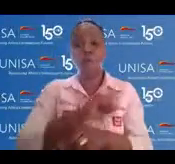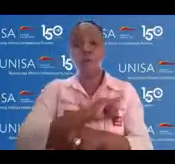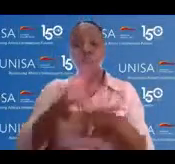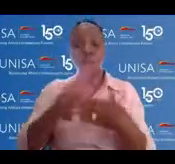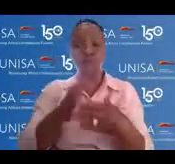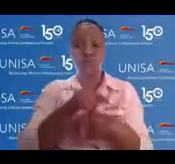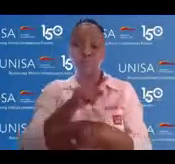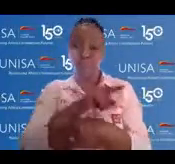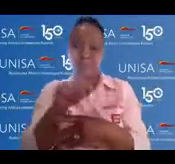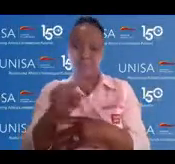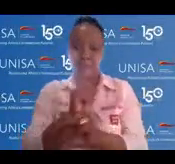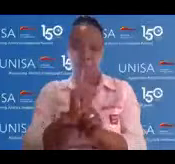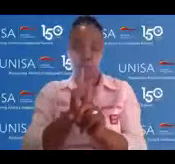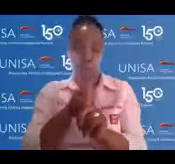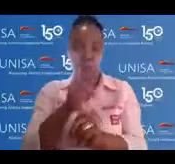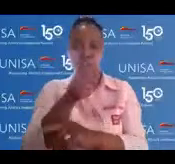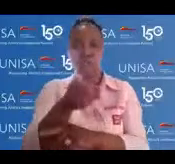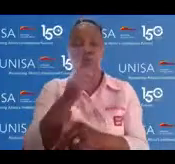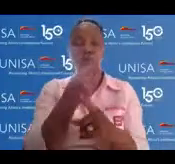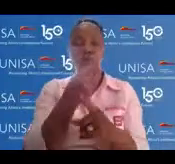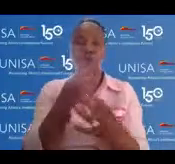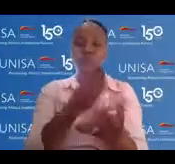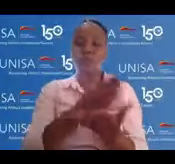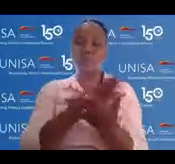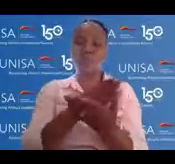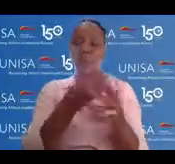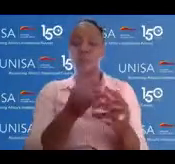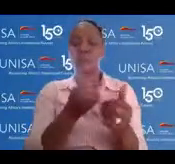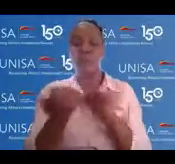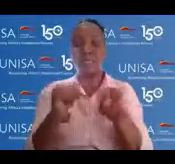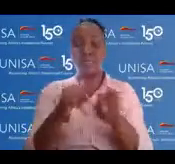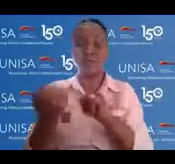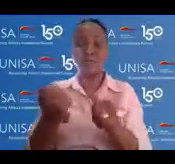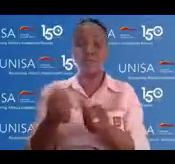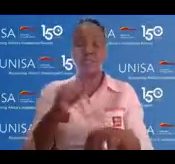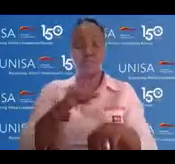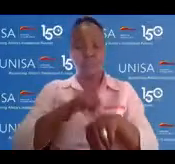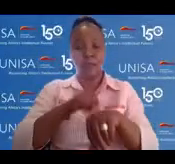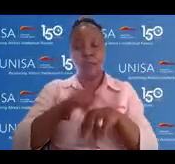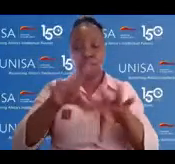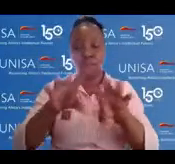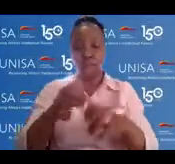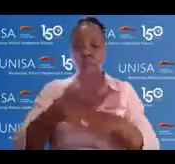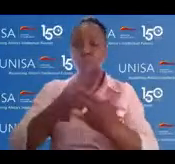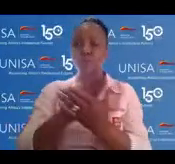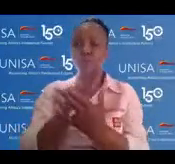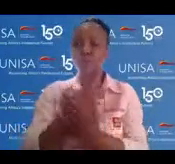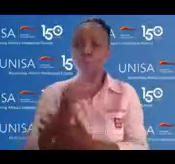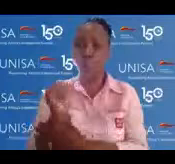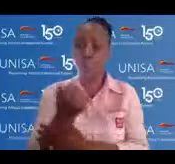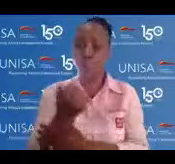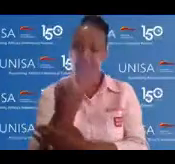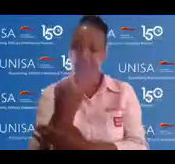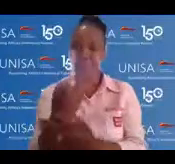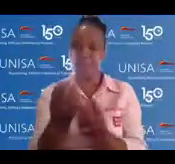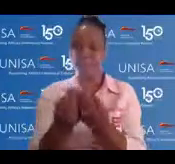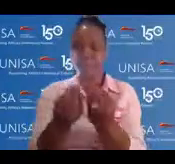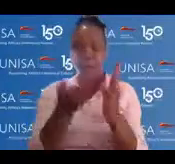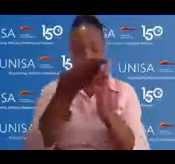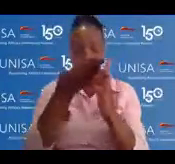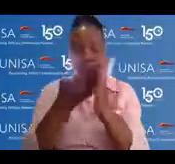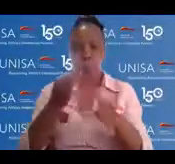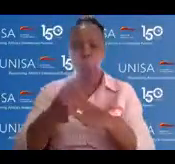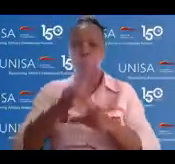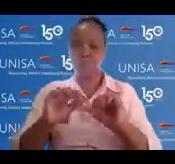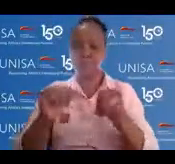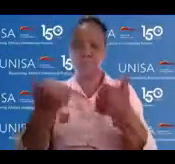do some action during the exam. So please make sure all these 3 components on your smartphones are working properly.